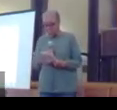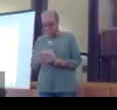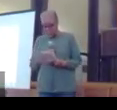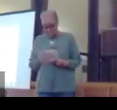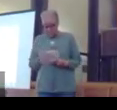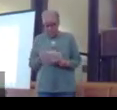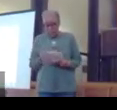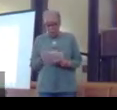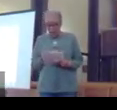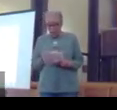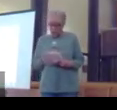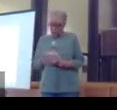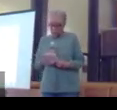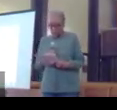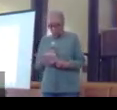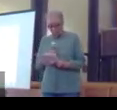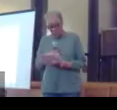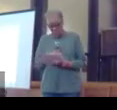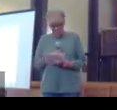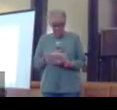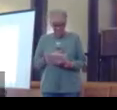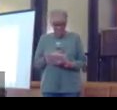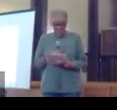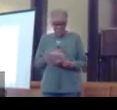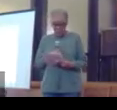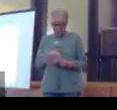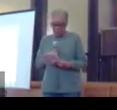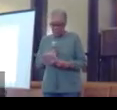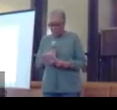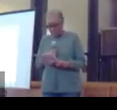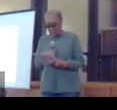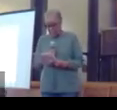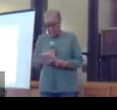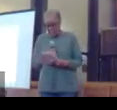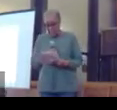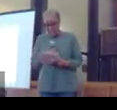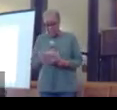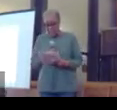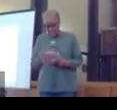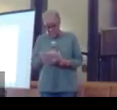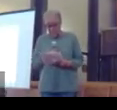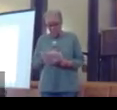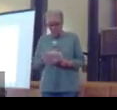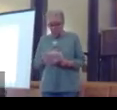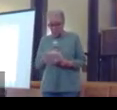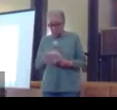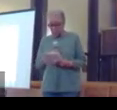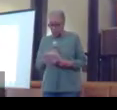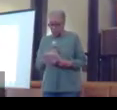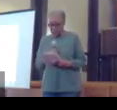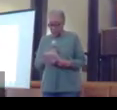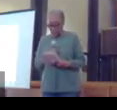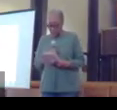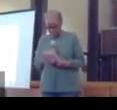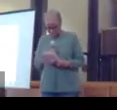Gaines versus Cannon. Brown versus the Board of Education. Turner versus Clayton. And Liddell versus